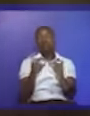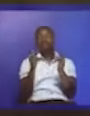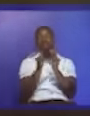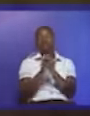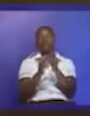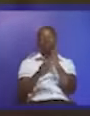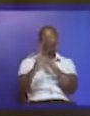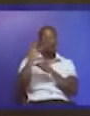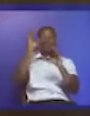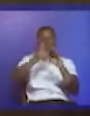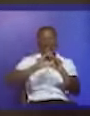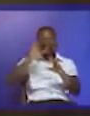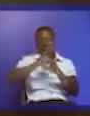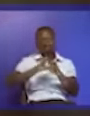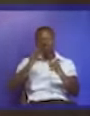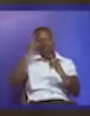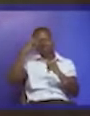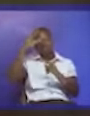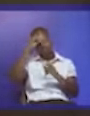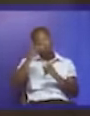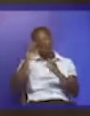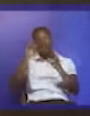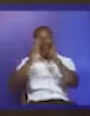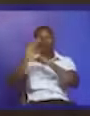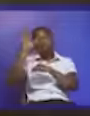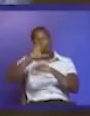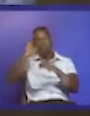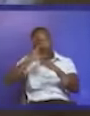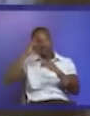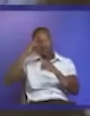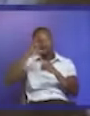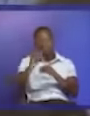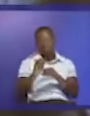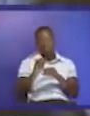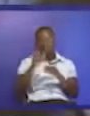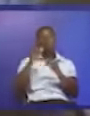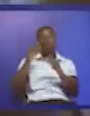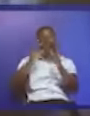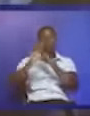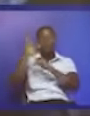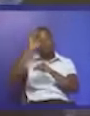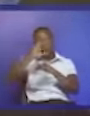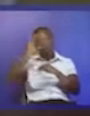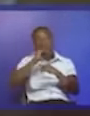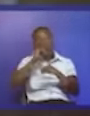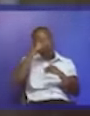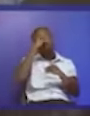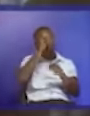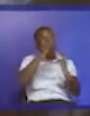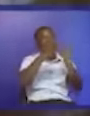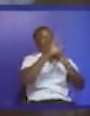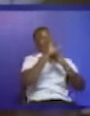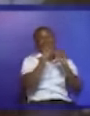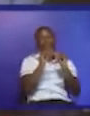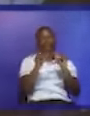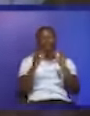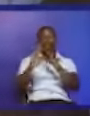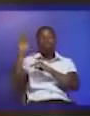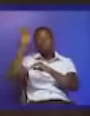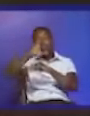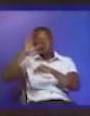is searching for a man. God is searching for a man. He's not searching for a man of God. He's searching for a